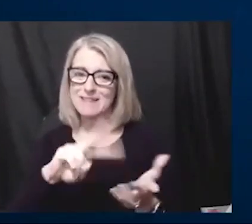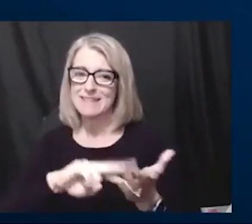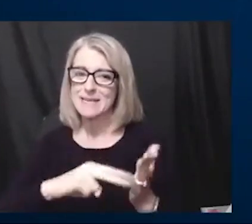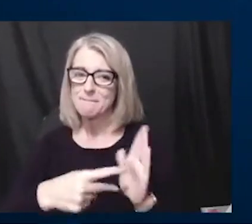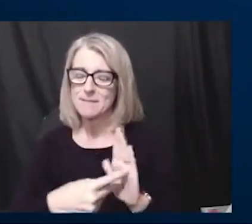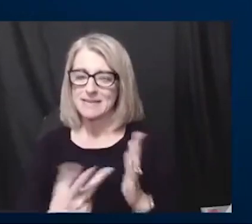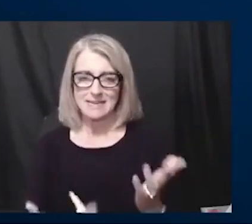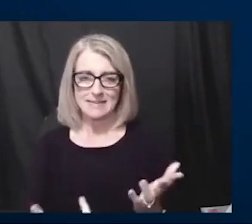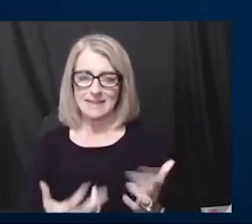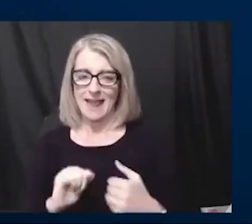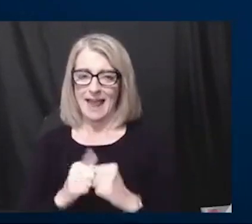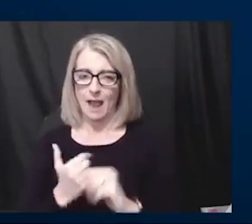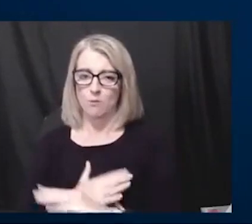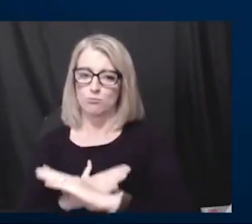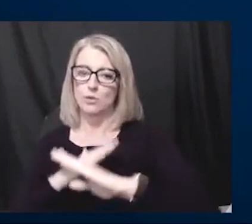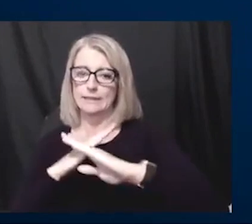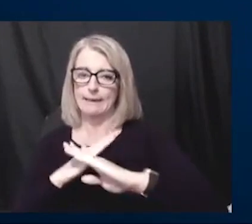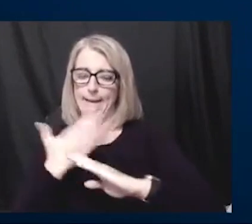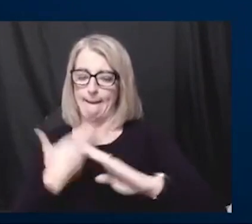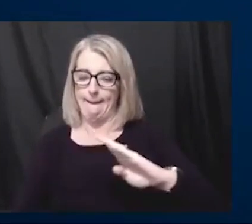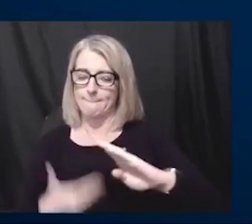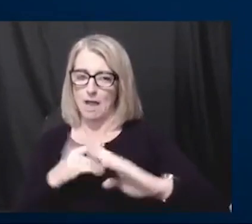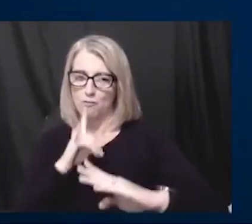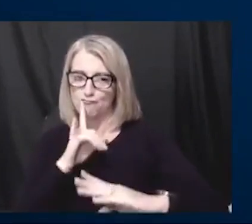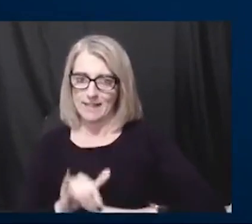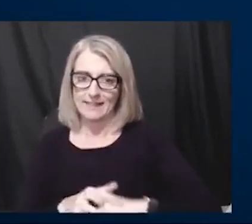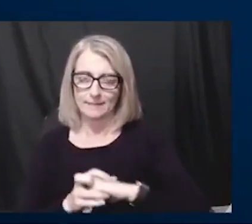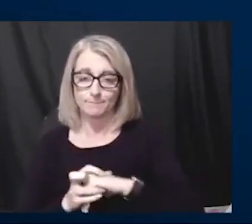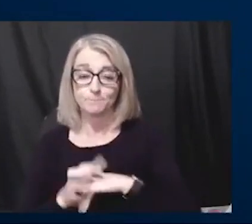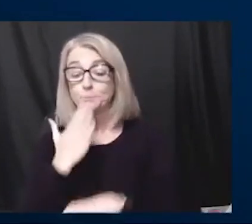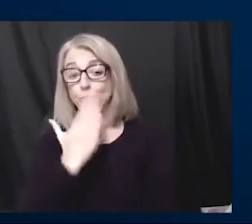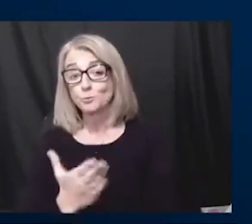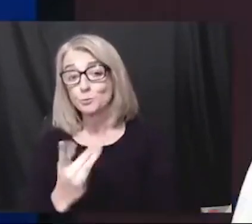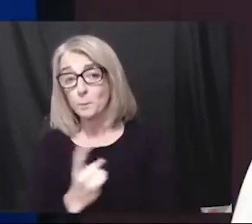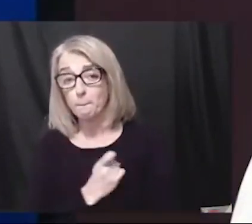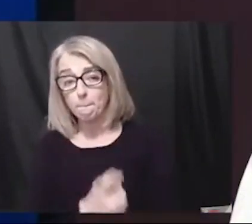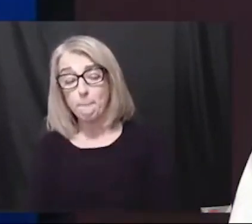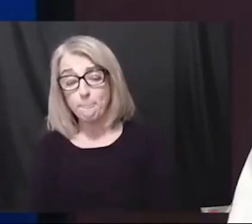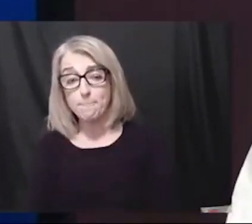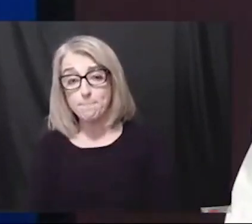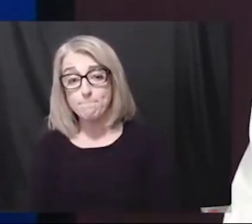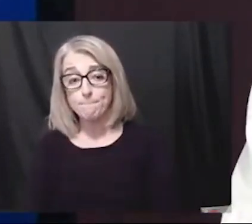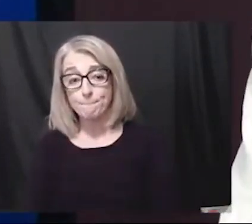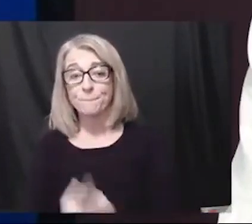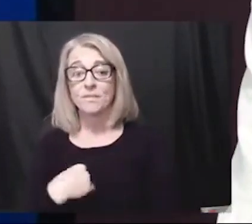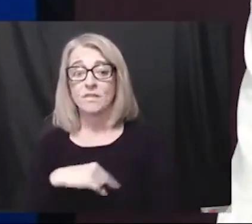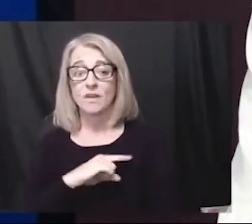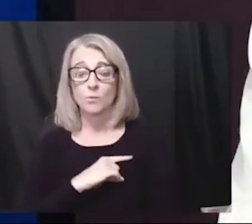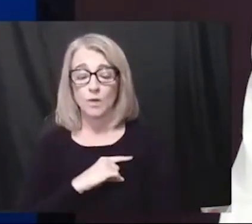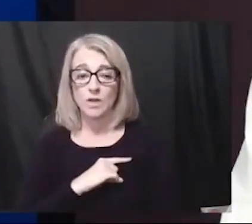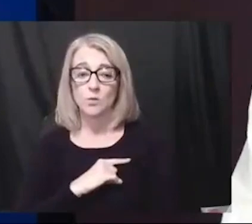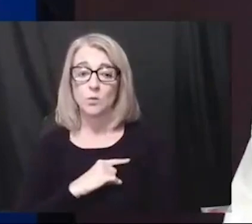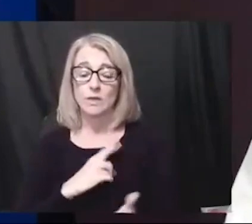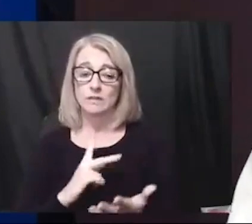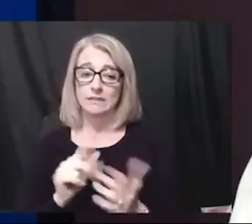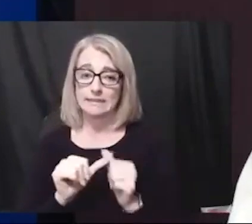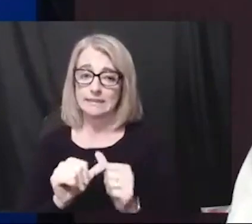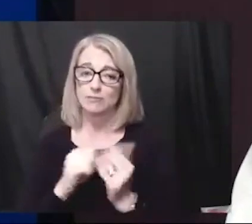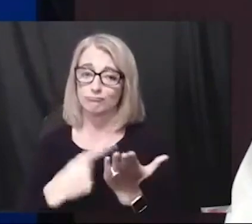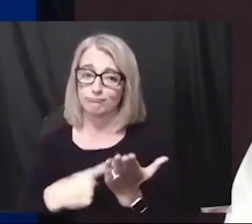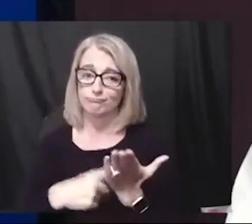look at it over data and you look at it, it's all associated with risk. So that's really, it's about risk